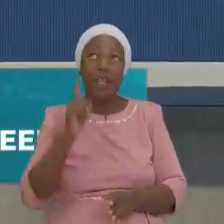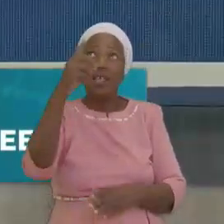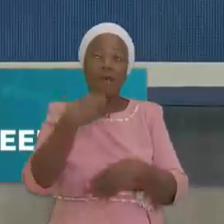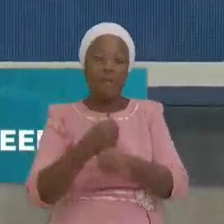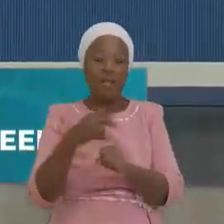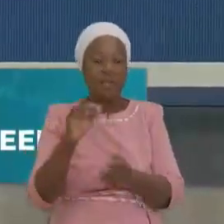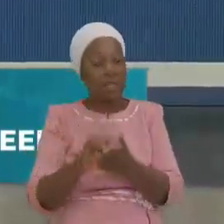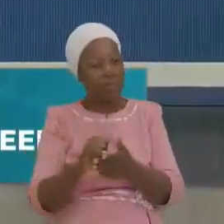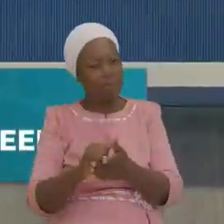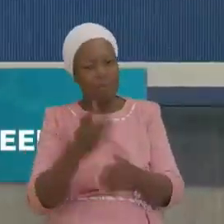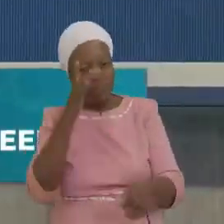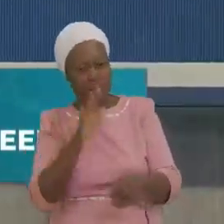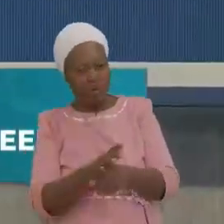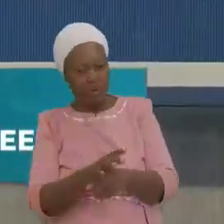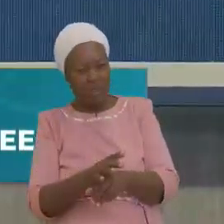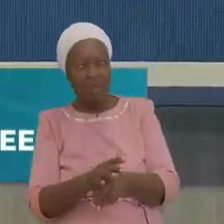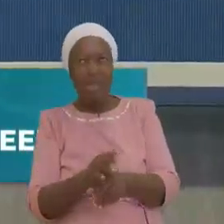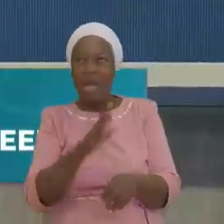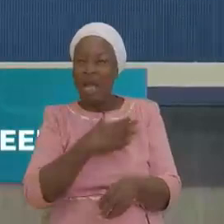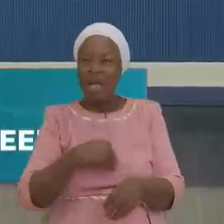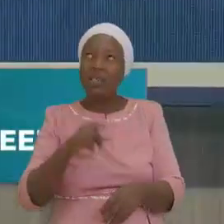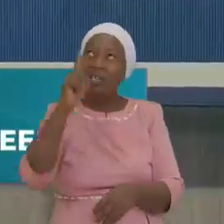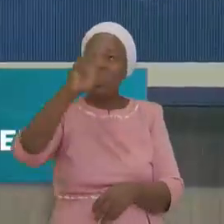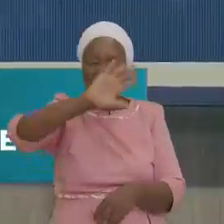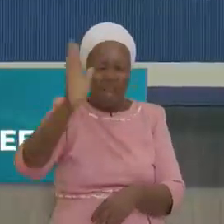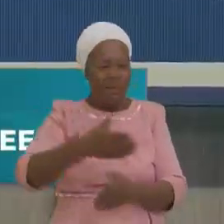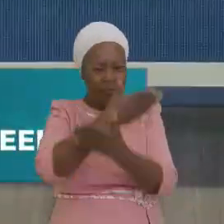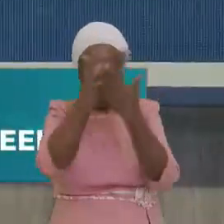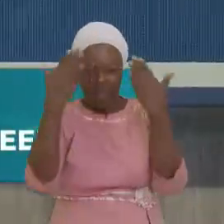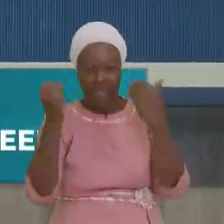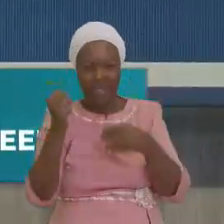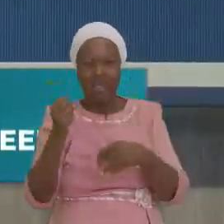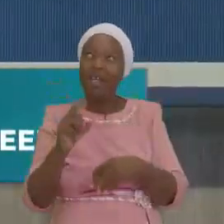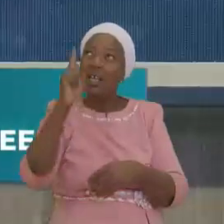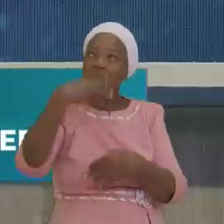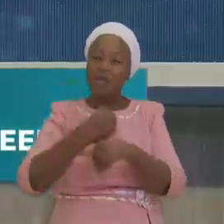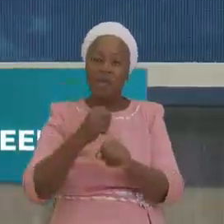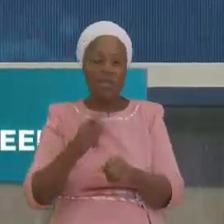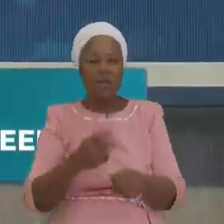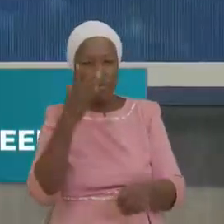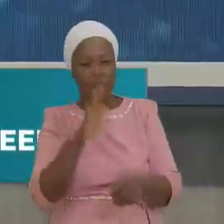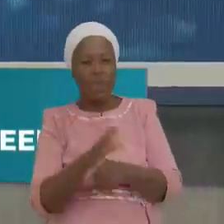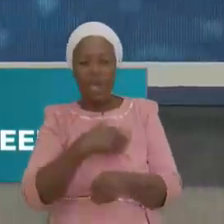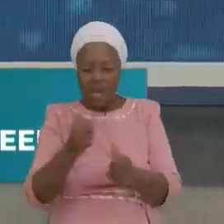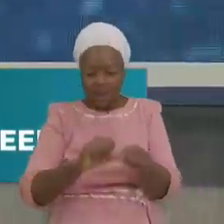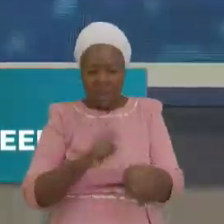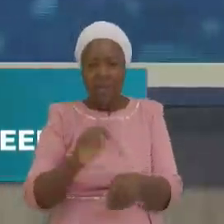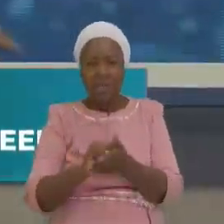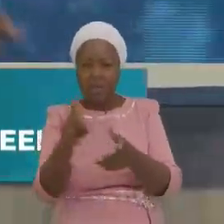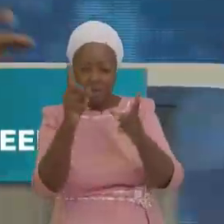promise. He never forgets. He makes the promise. And every time you come,